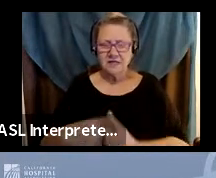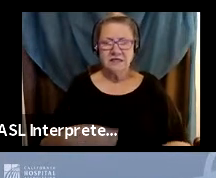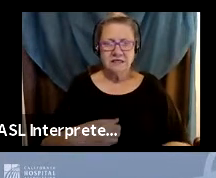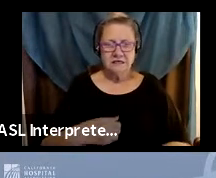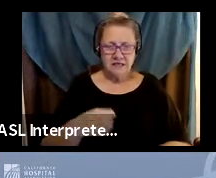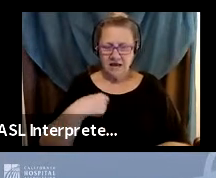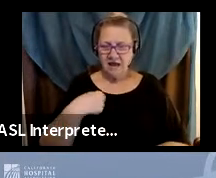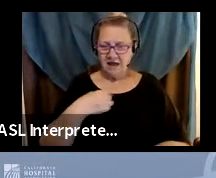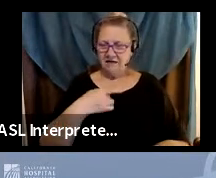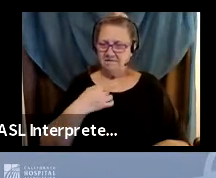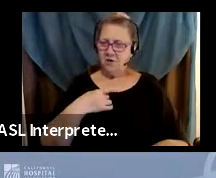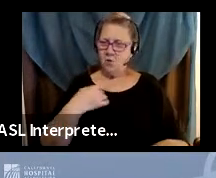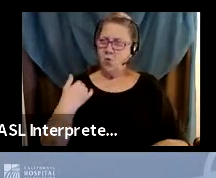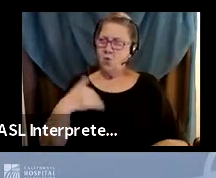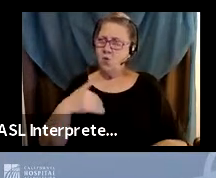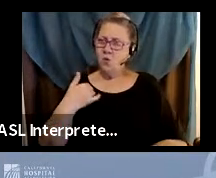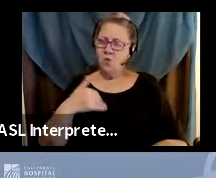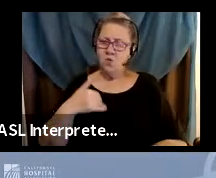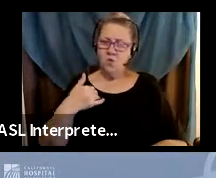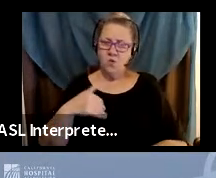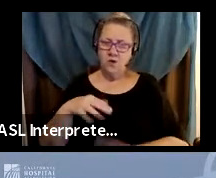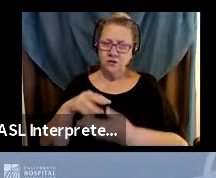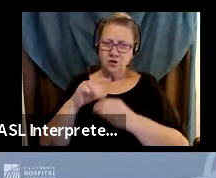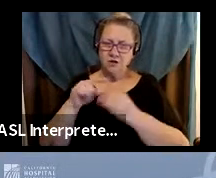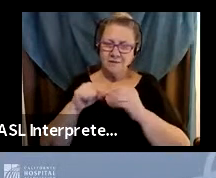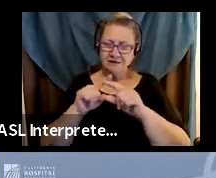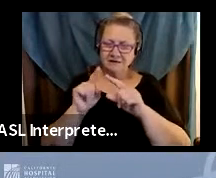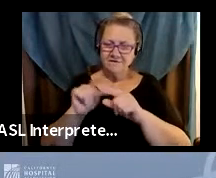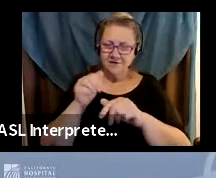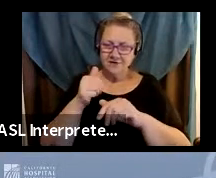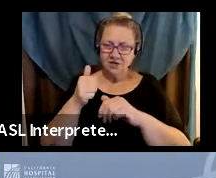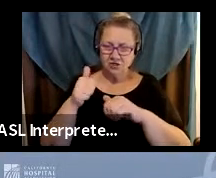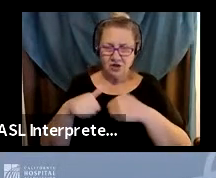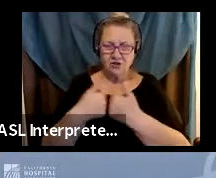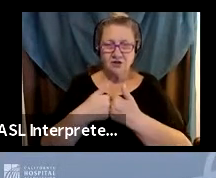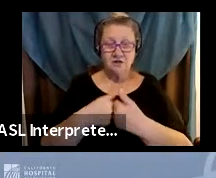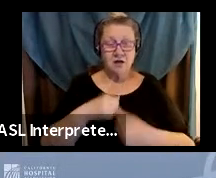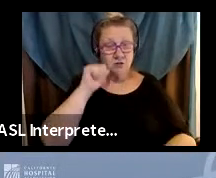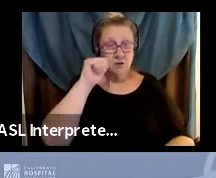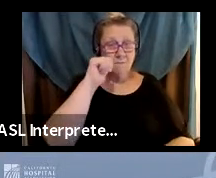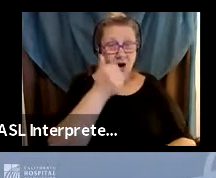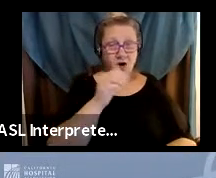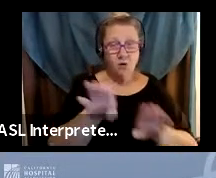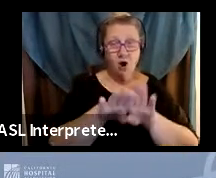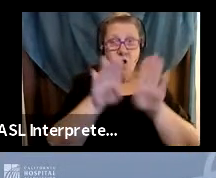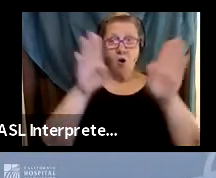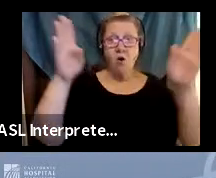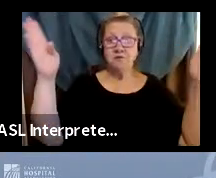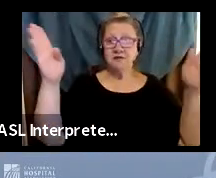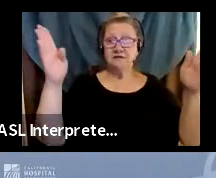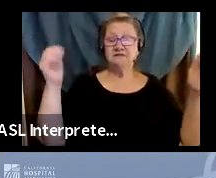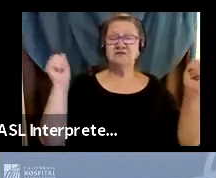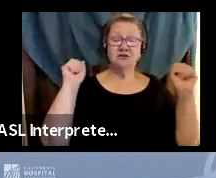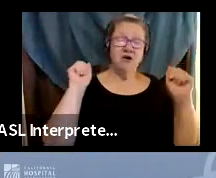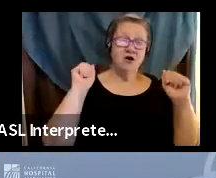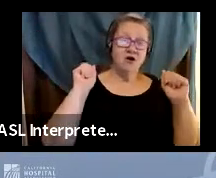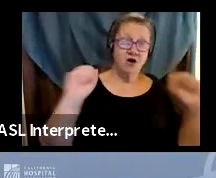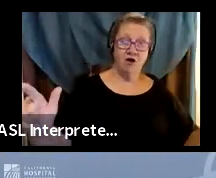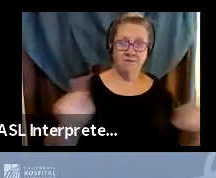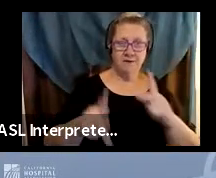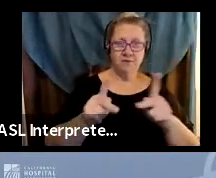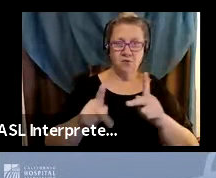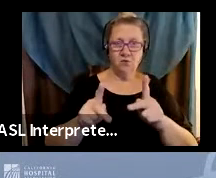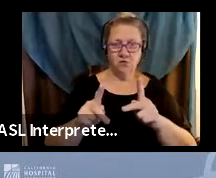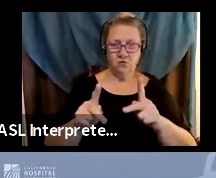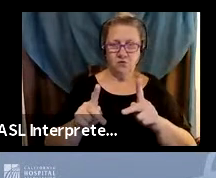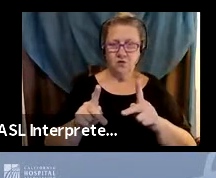But as we think about tomorrow, we're opening up to everybody, and we put older adults back in the queue in January. And I